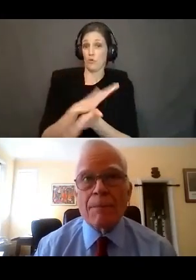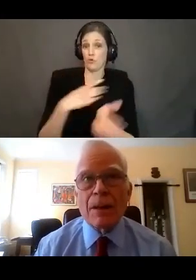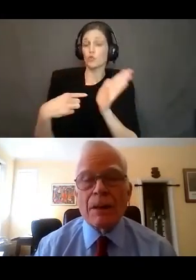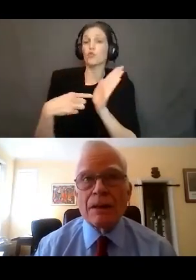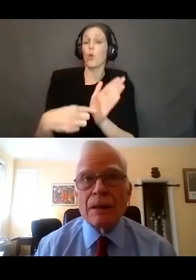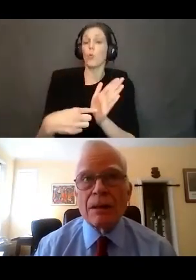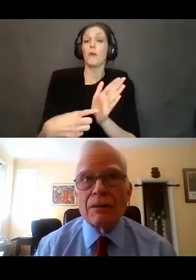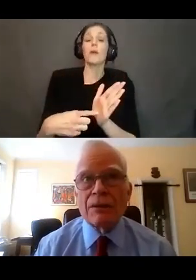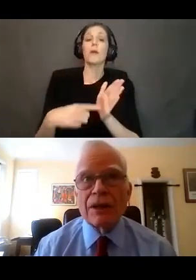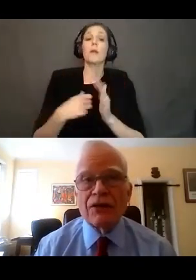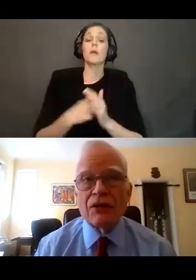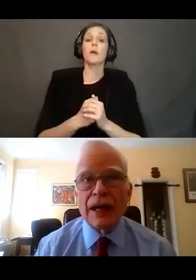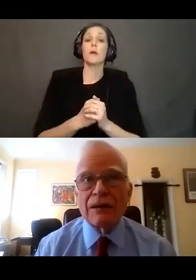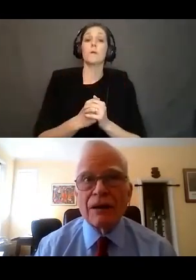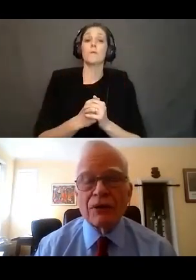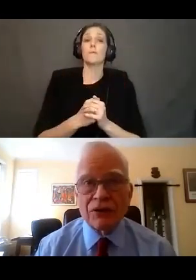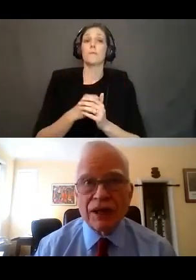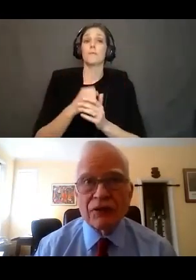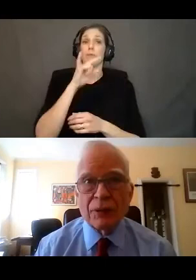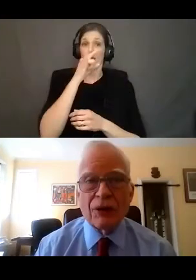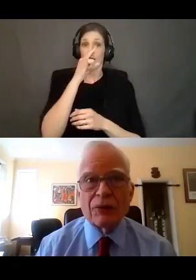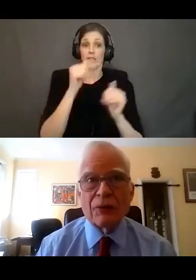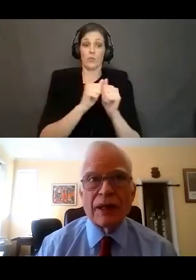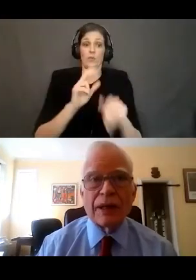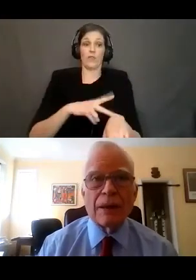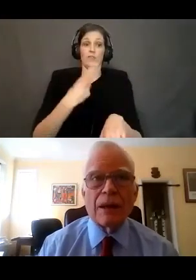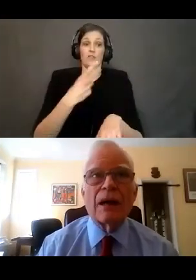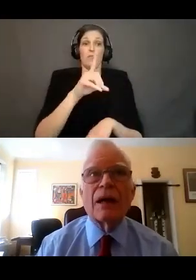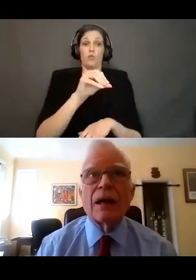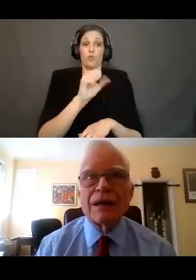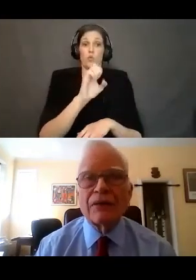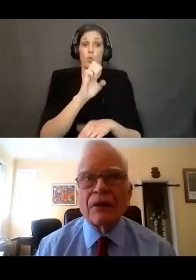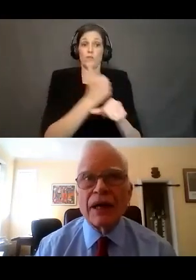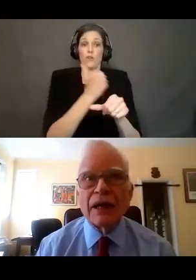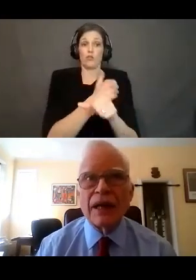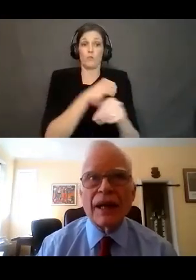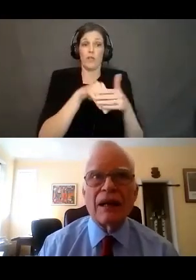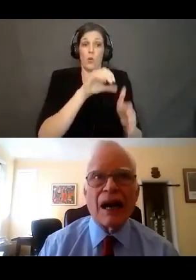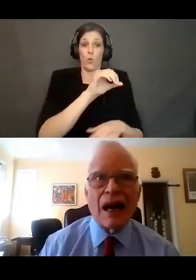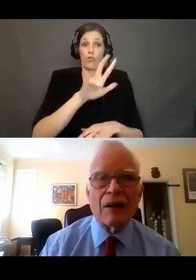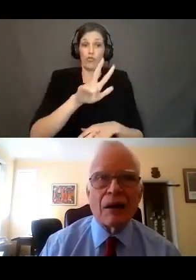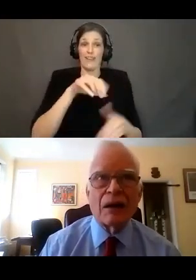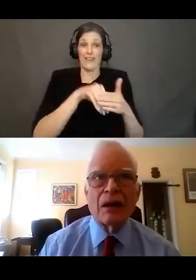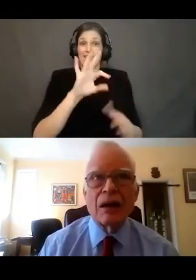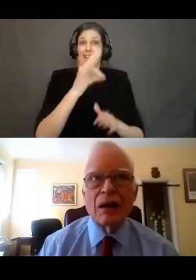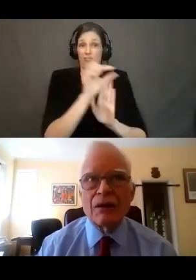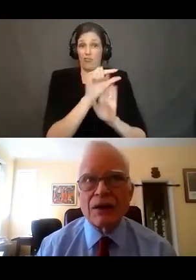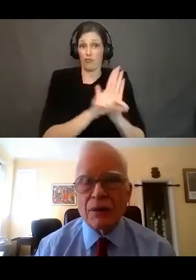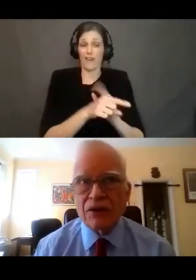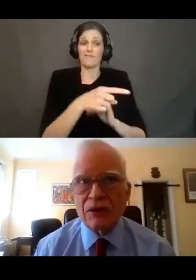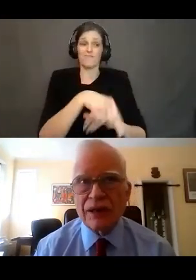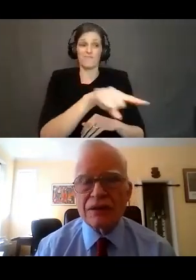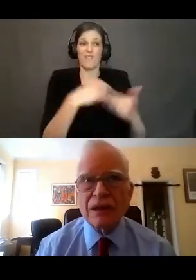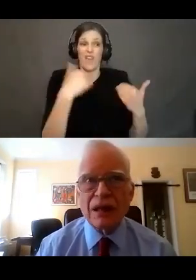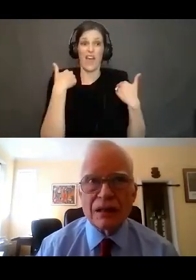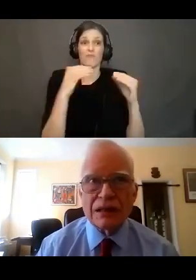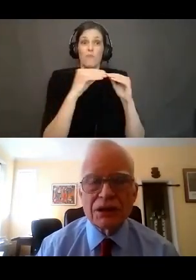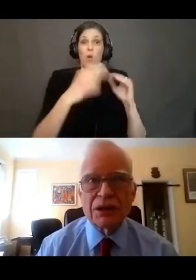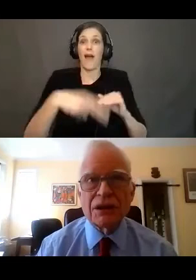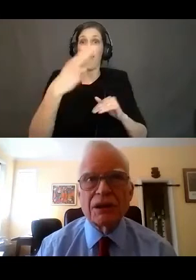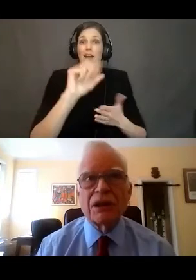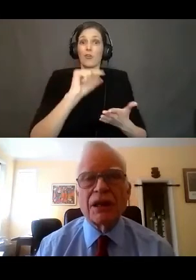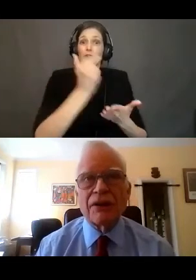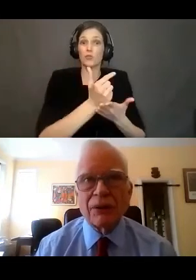that kids who had double dose algebra in 03 in 9th grade had higher graduation rates in